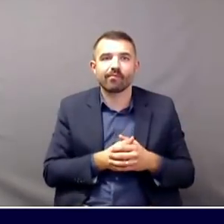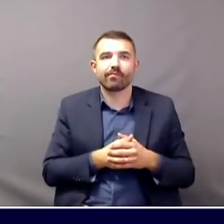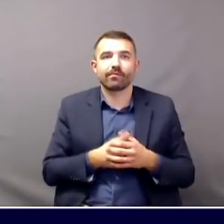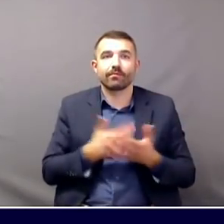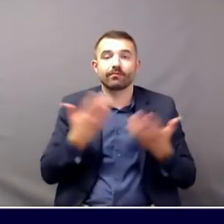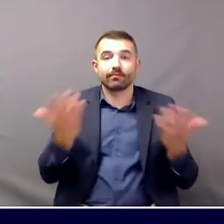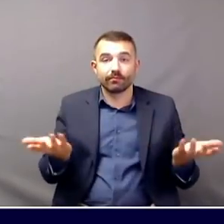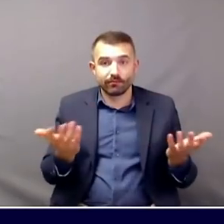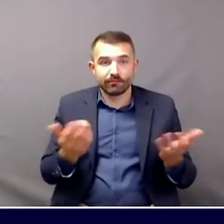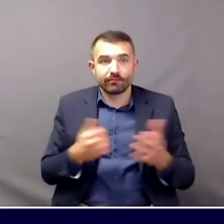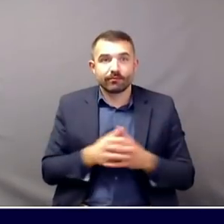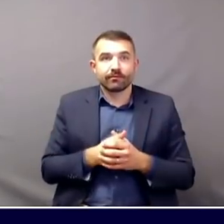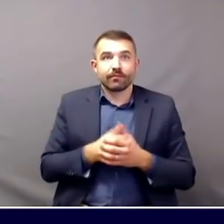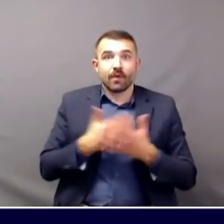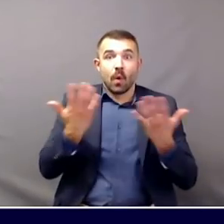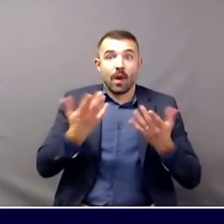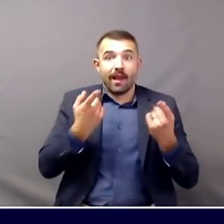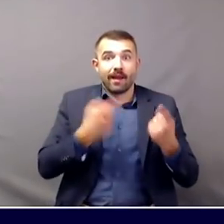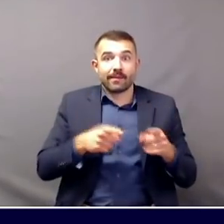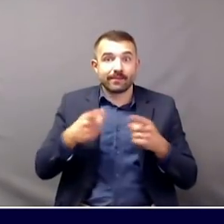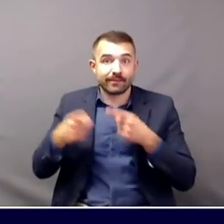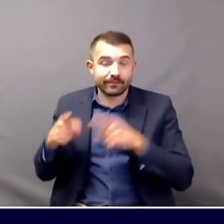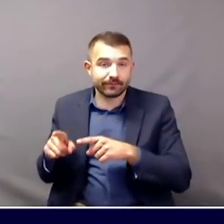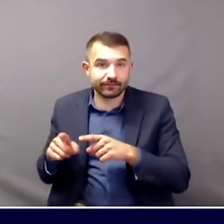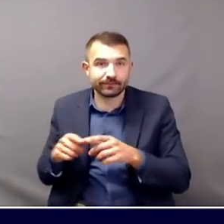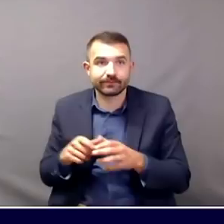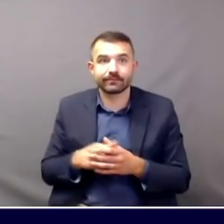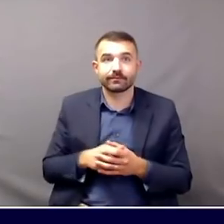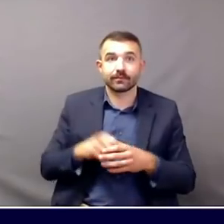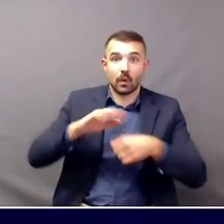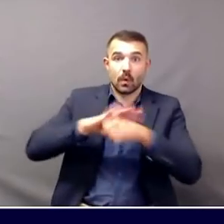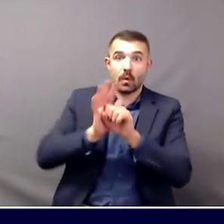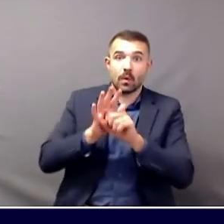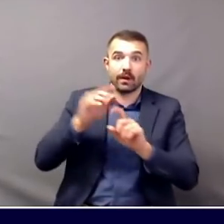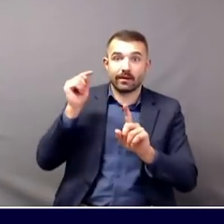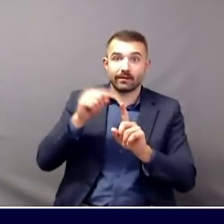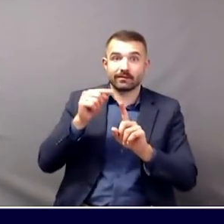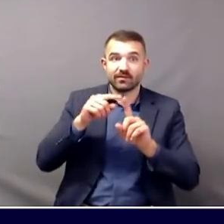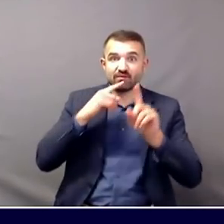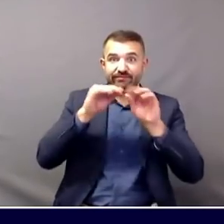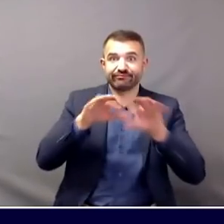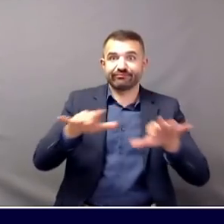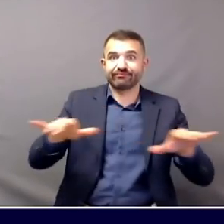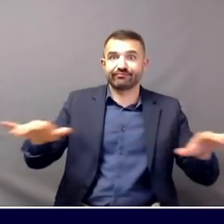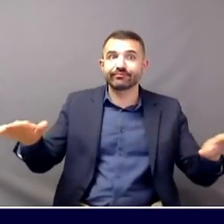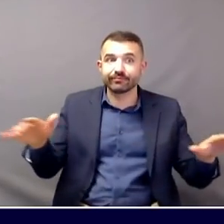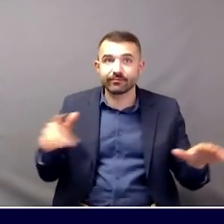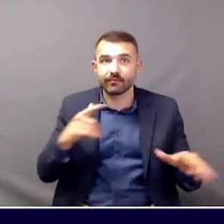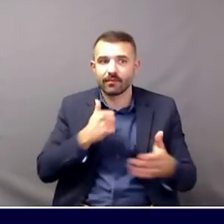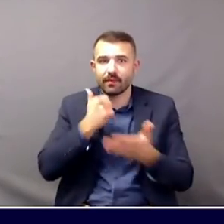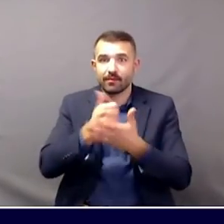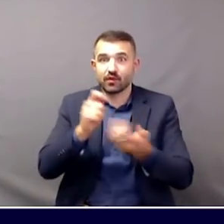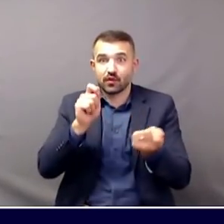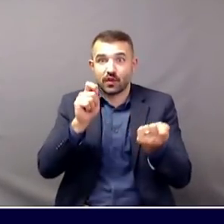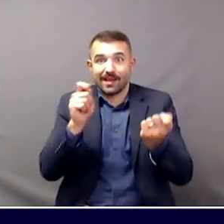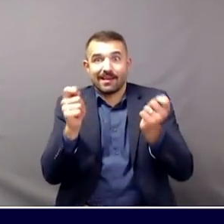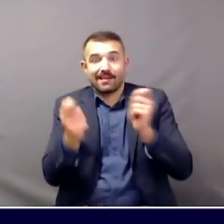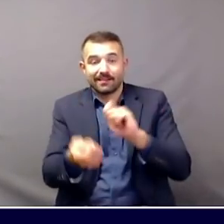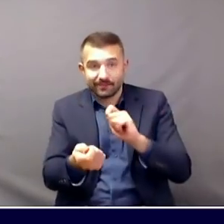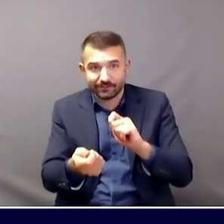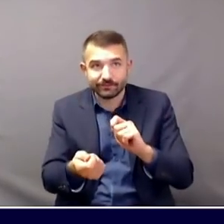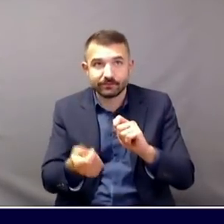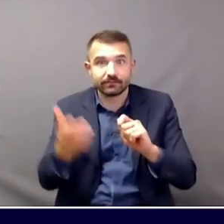of the ways in which the pandemic has changed is early on, we were conditioned to think of a lot of the